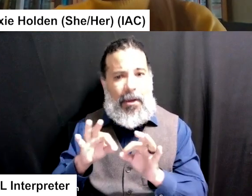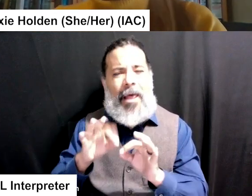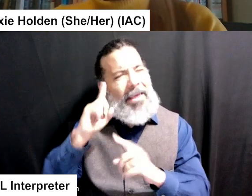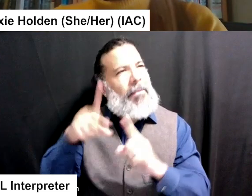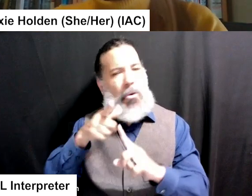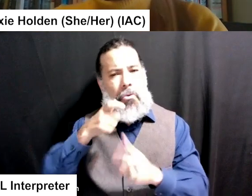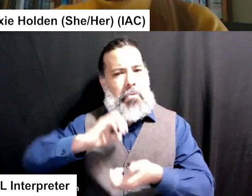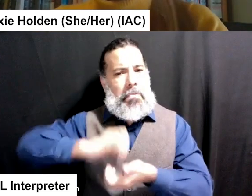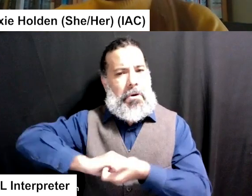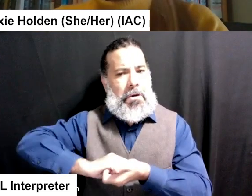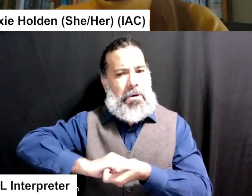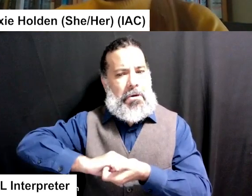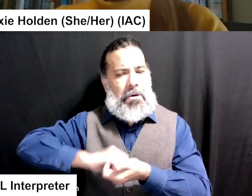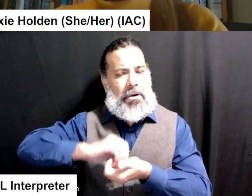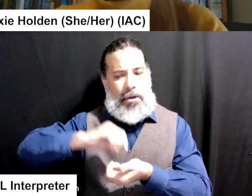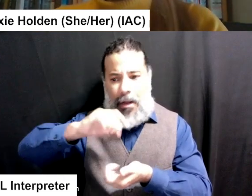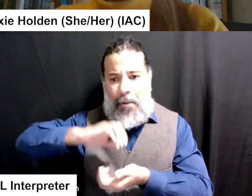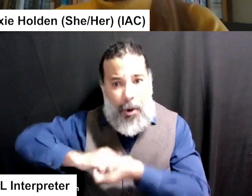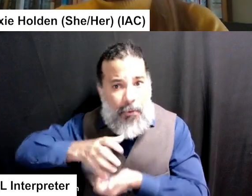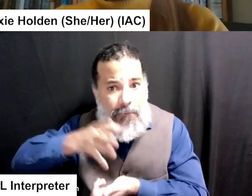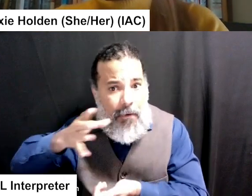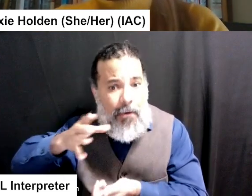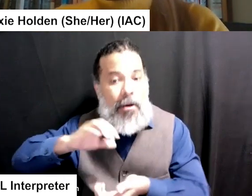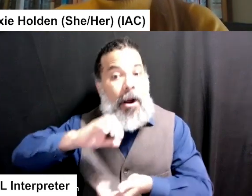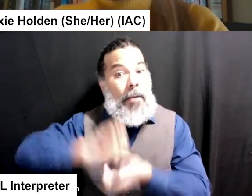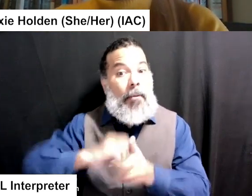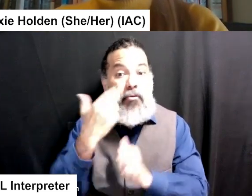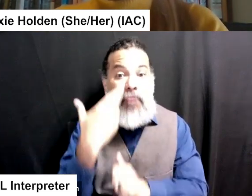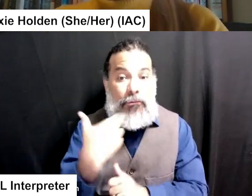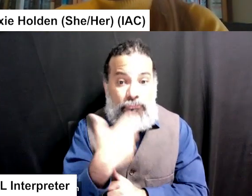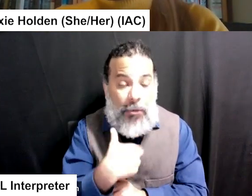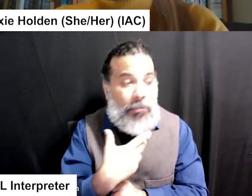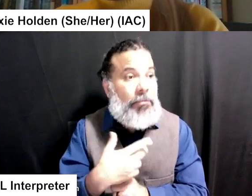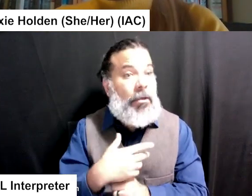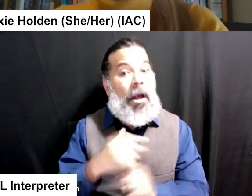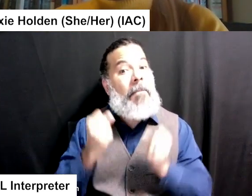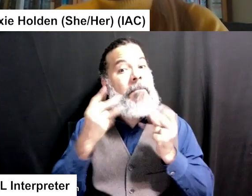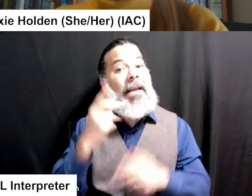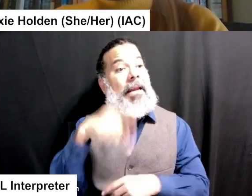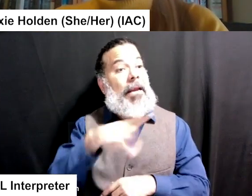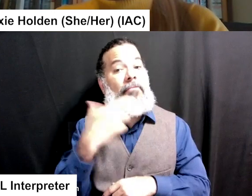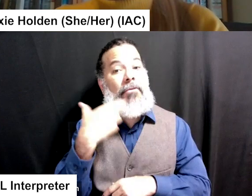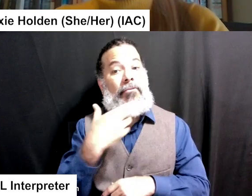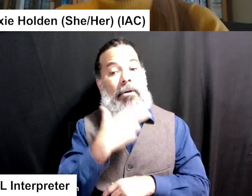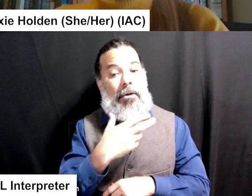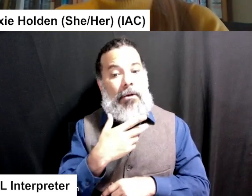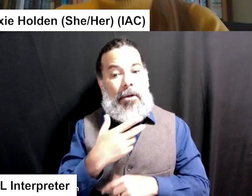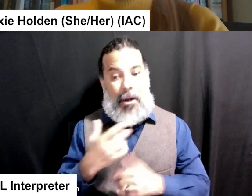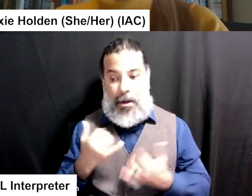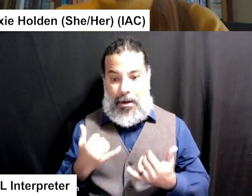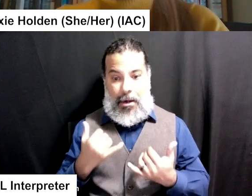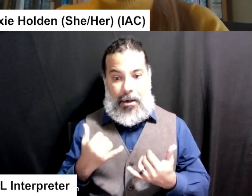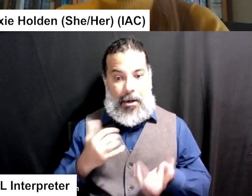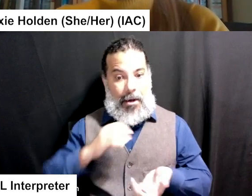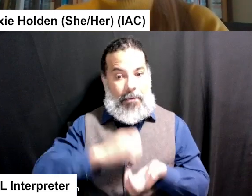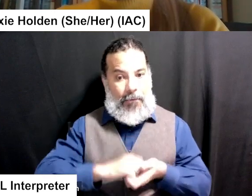with? Partnering with farms, partnering with restaurants. A lot of restaurants were now